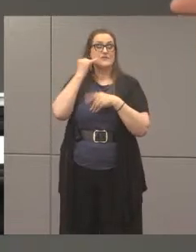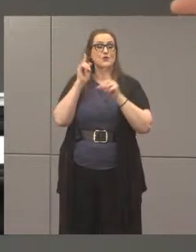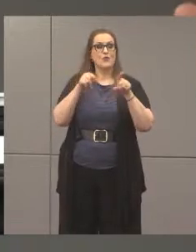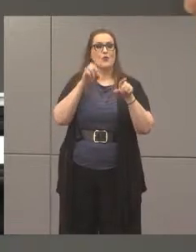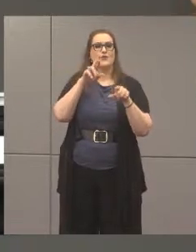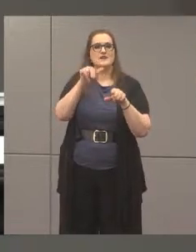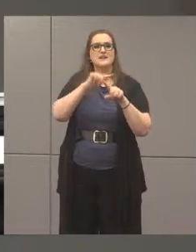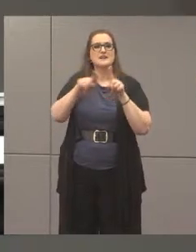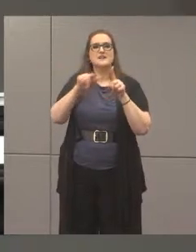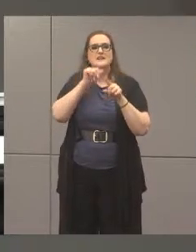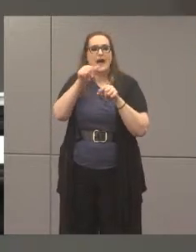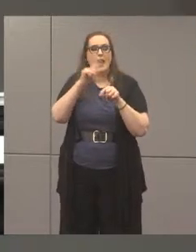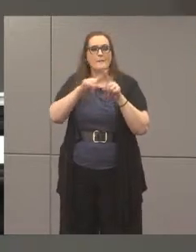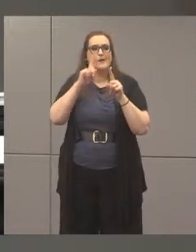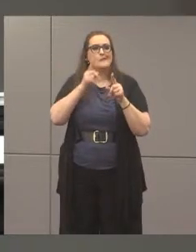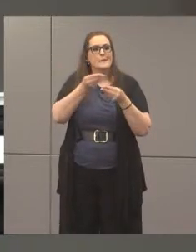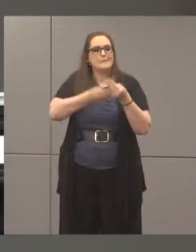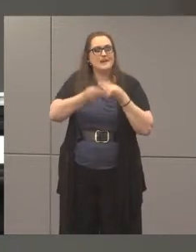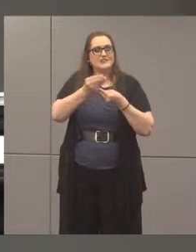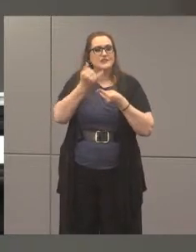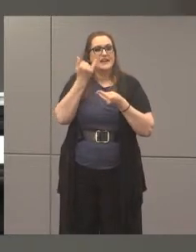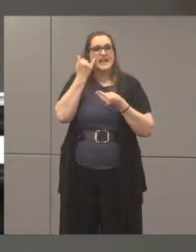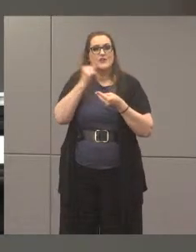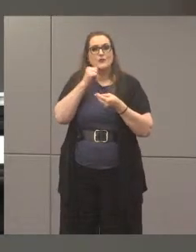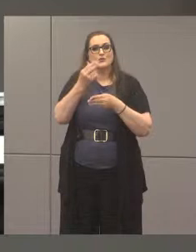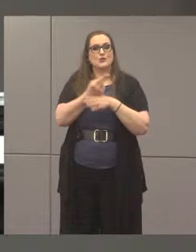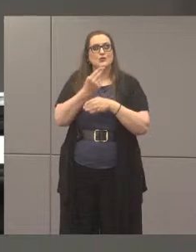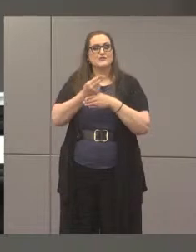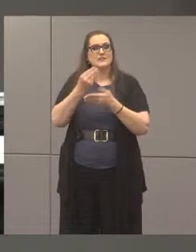just budget, and then if we don't use it, the money goes back in.